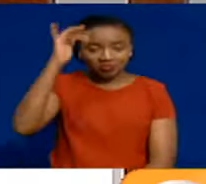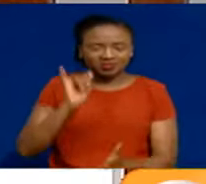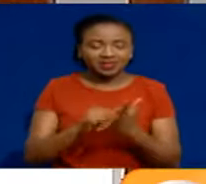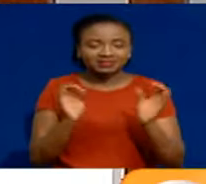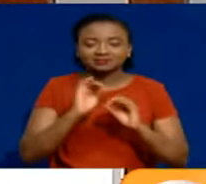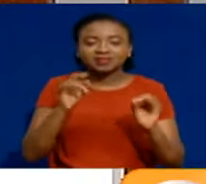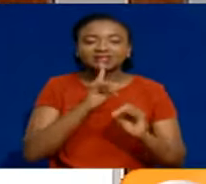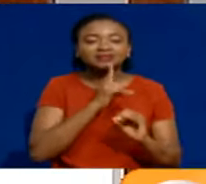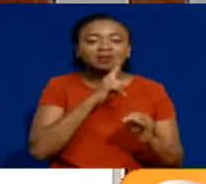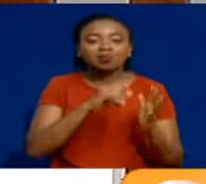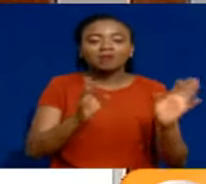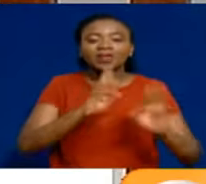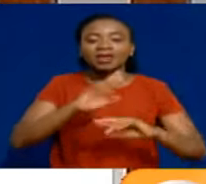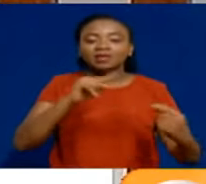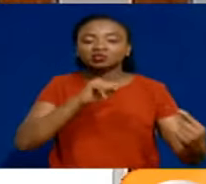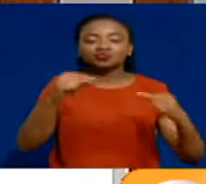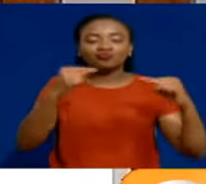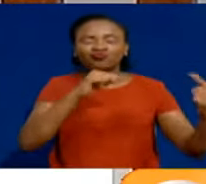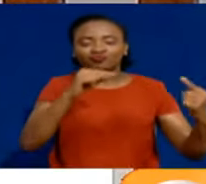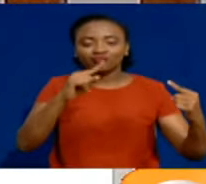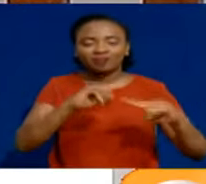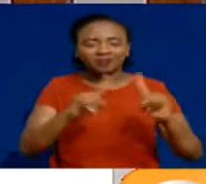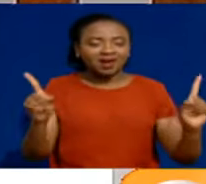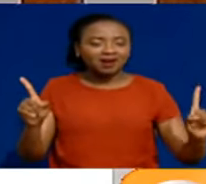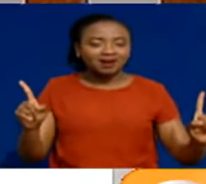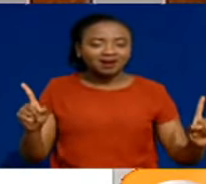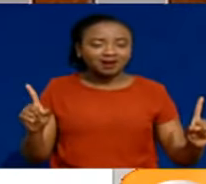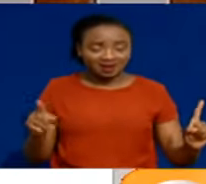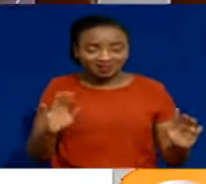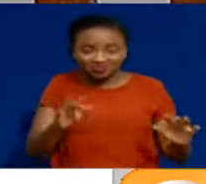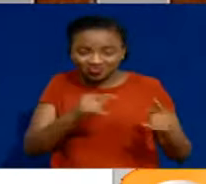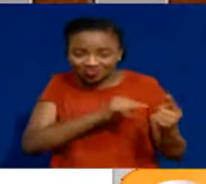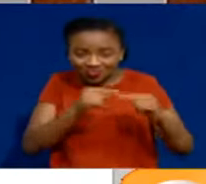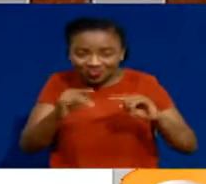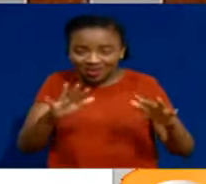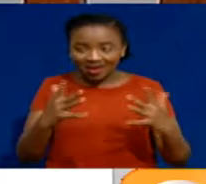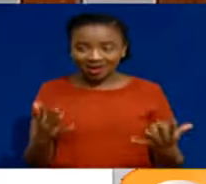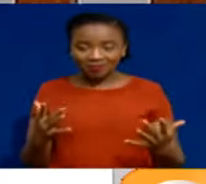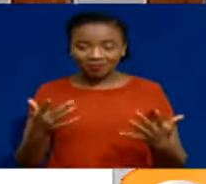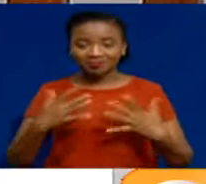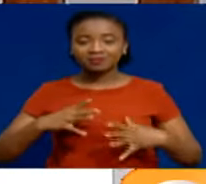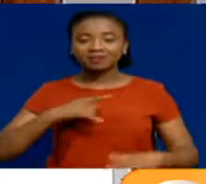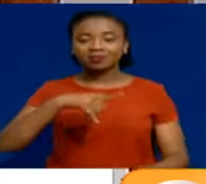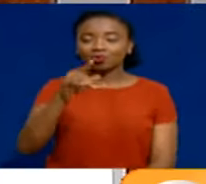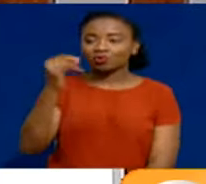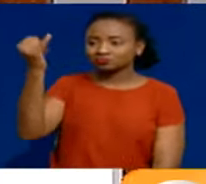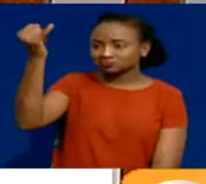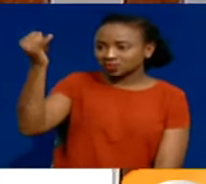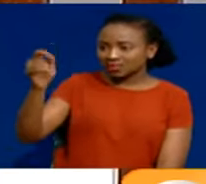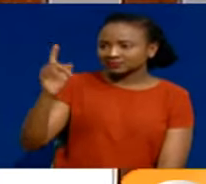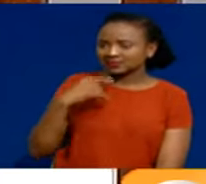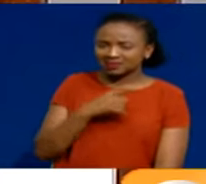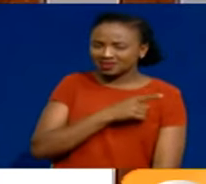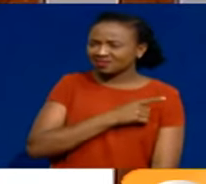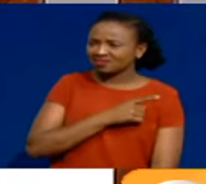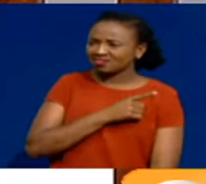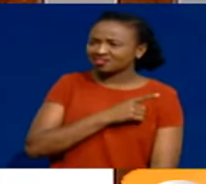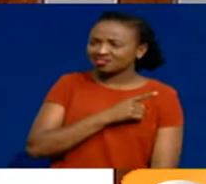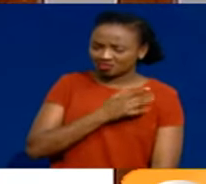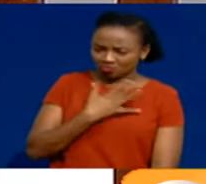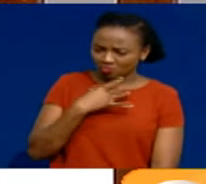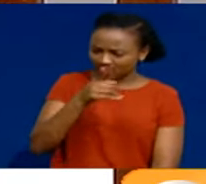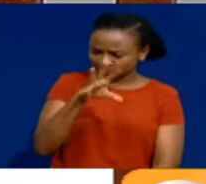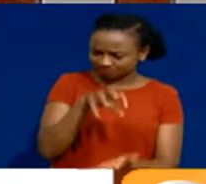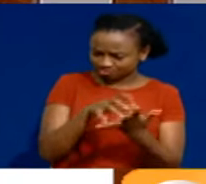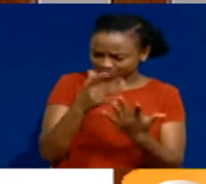want to fight. You don't fight. How do you fight? People will go to the drawing board and they will ask themselves, why is he fighting for this